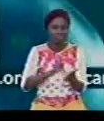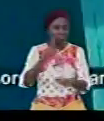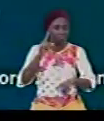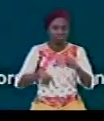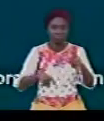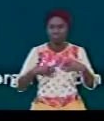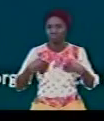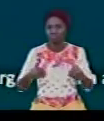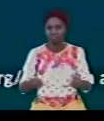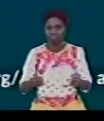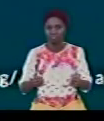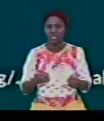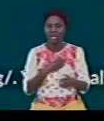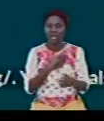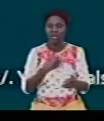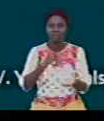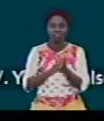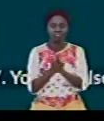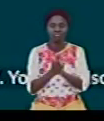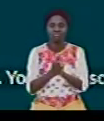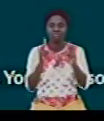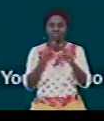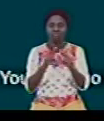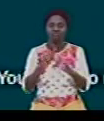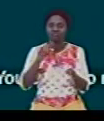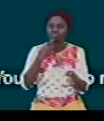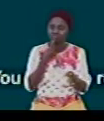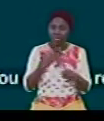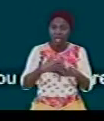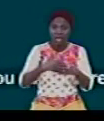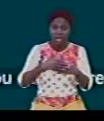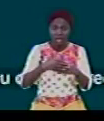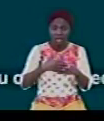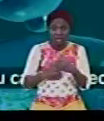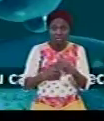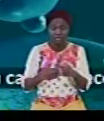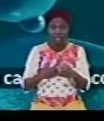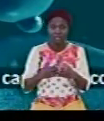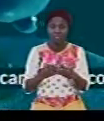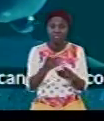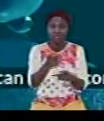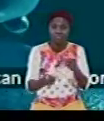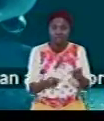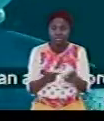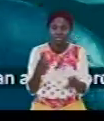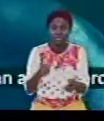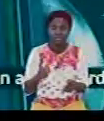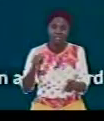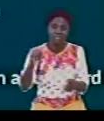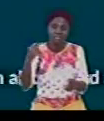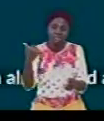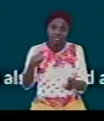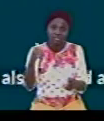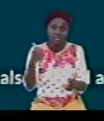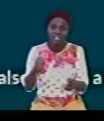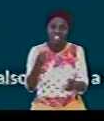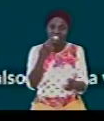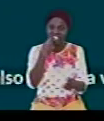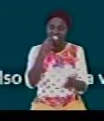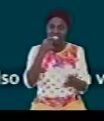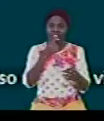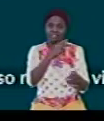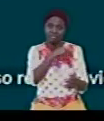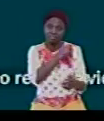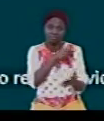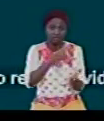and became very severe. After visiting the dentist, they gave all forms of medication, but there was no